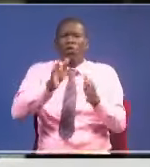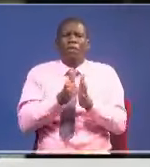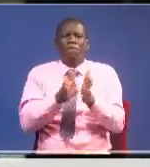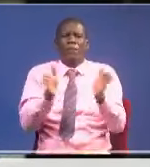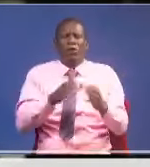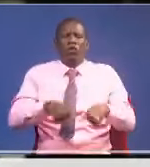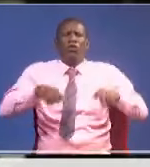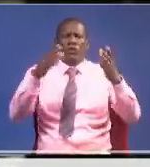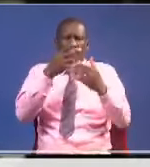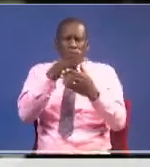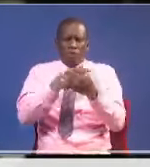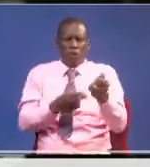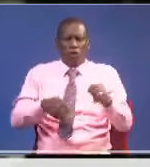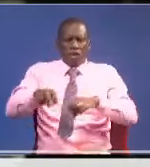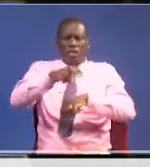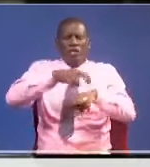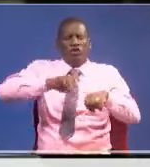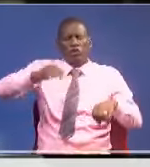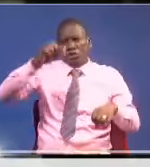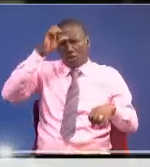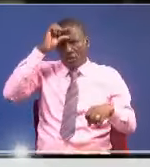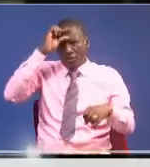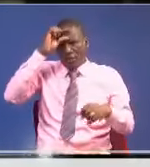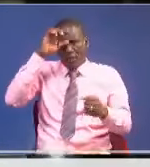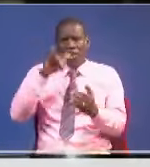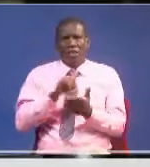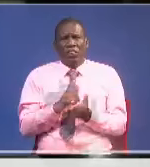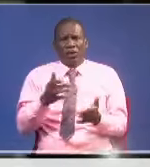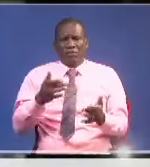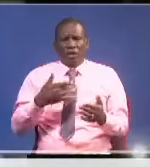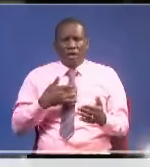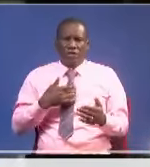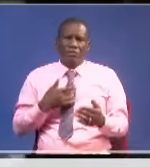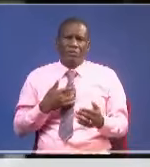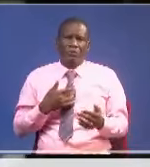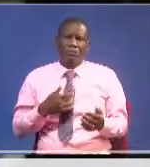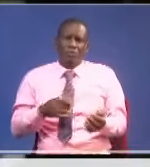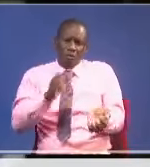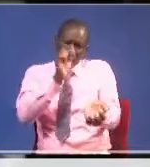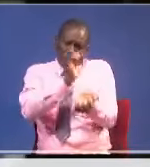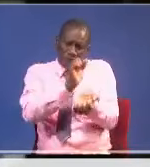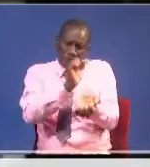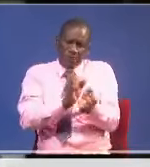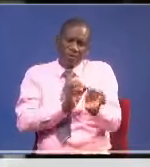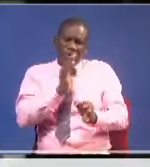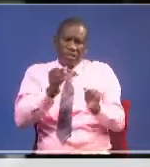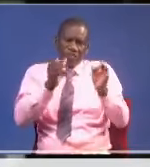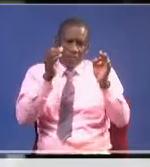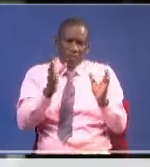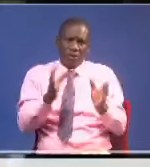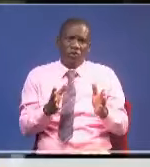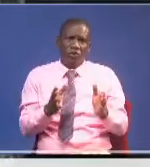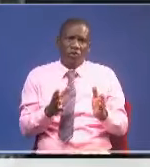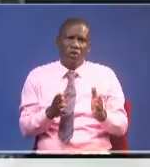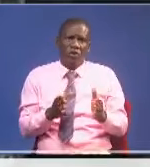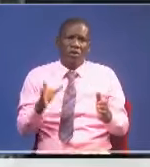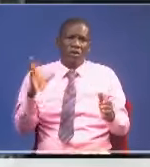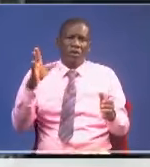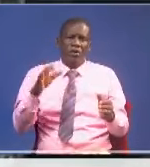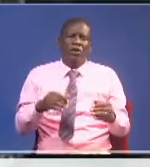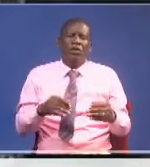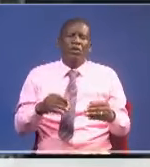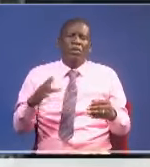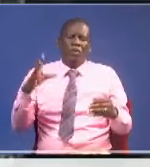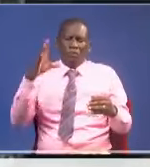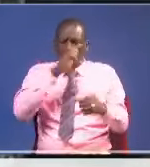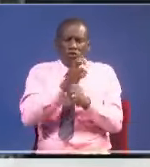the national and the county governments, that there are consequences when one betrays public trust.